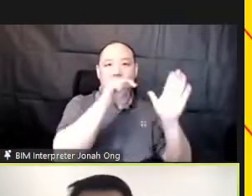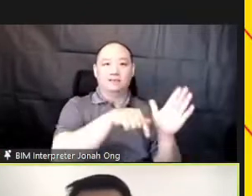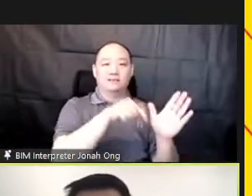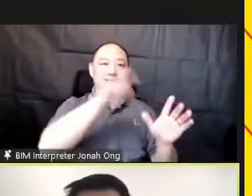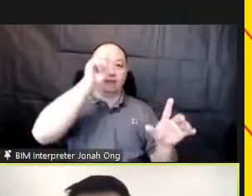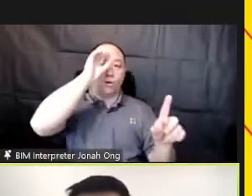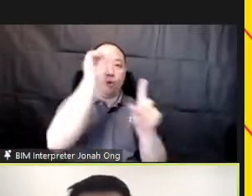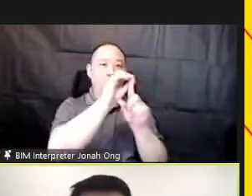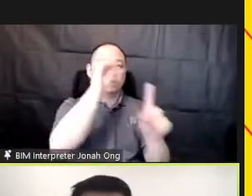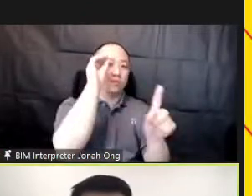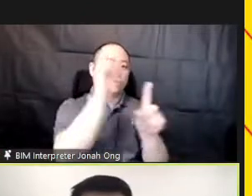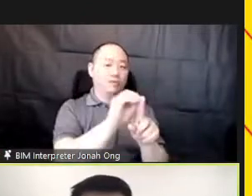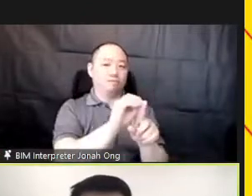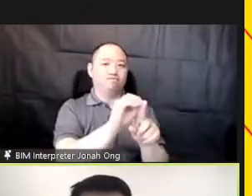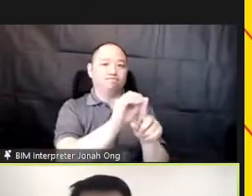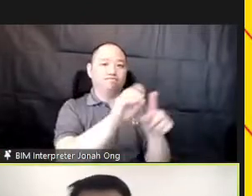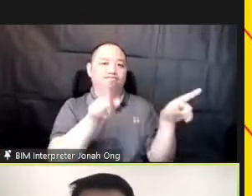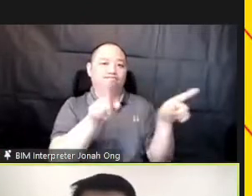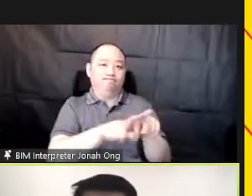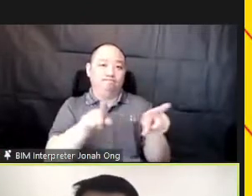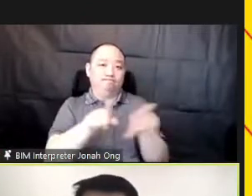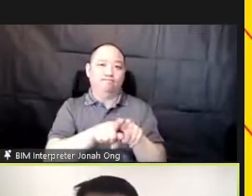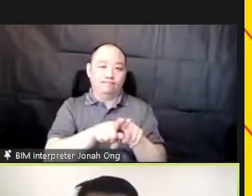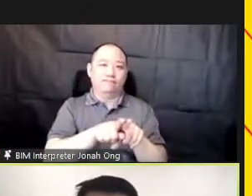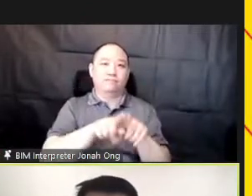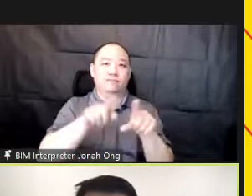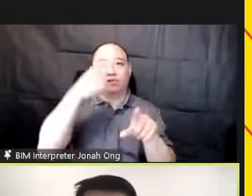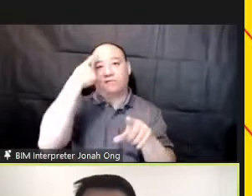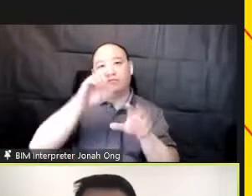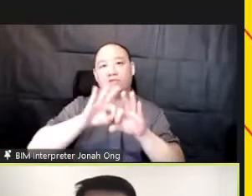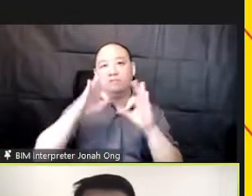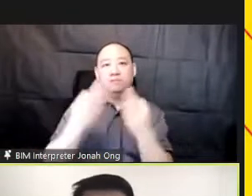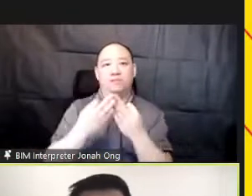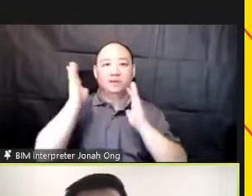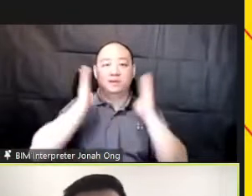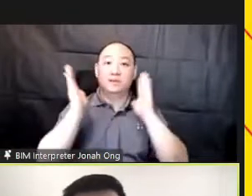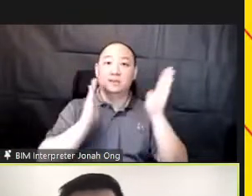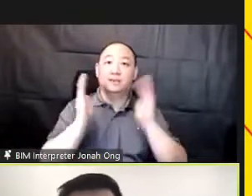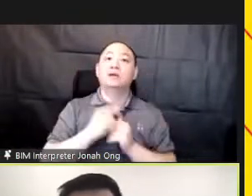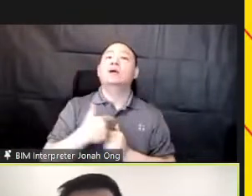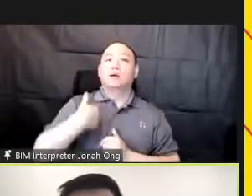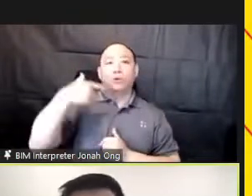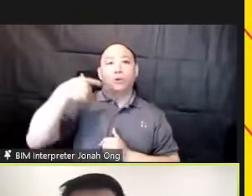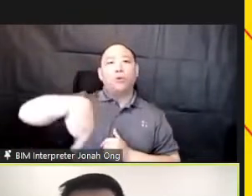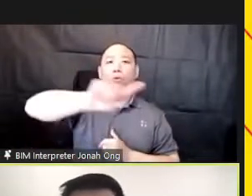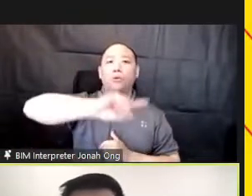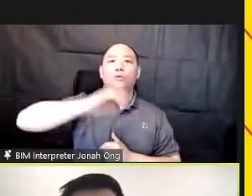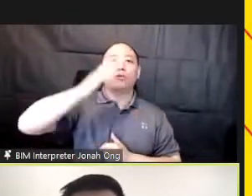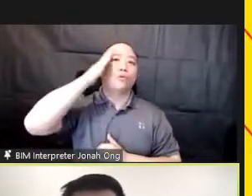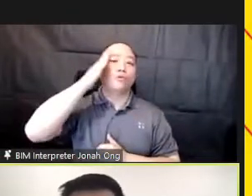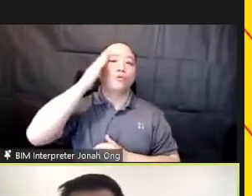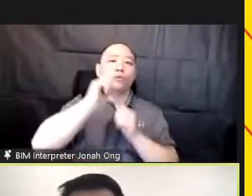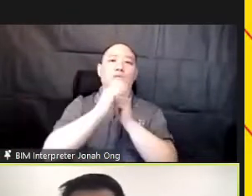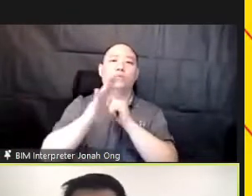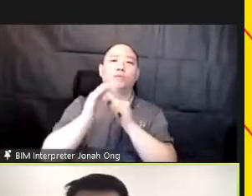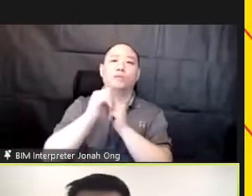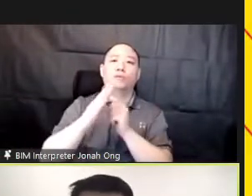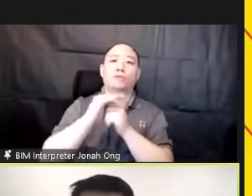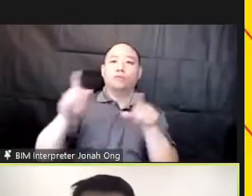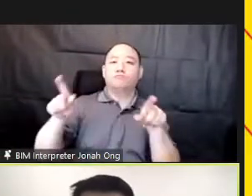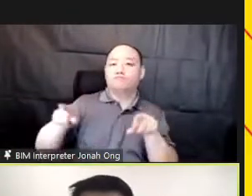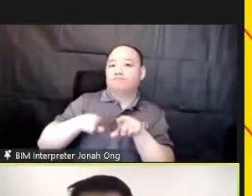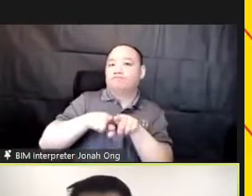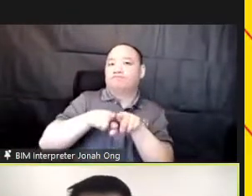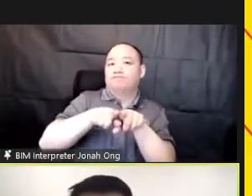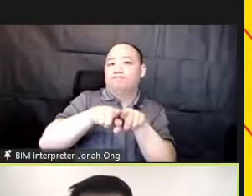the challenges faced by Malaysia. Intrinsically, you know these campaigns run parallel to a